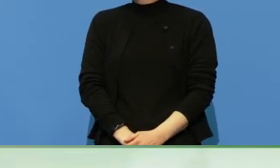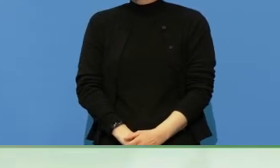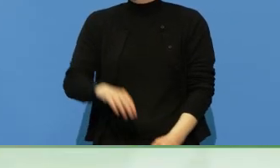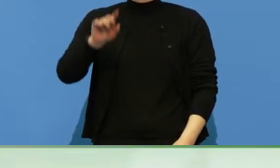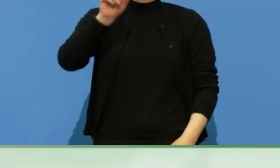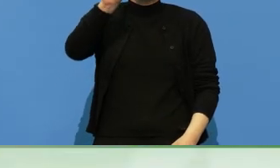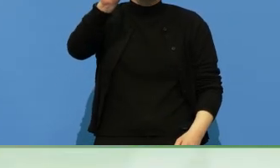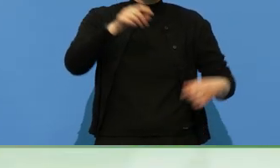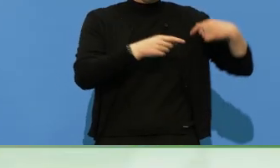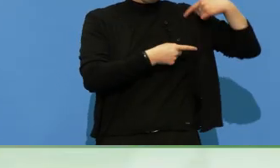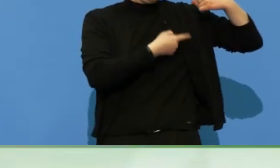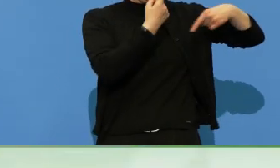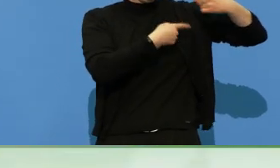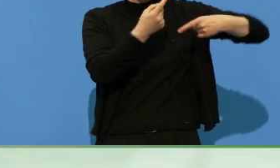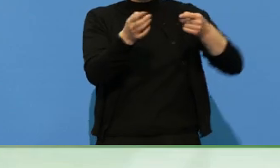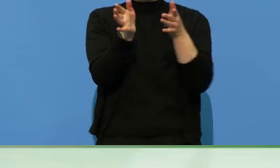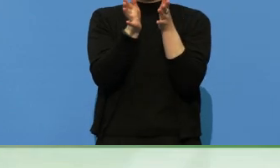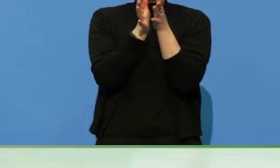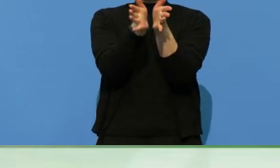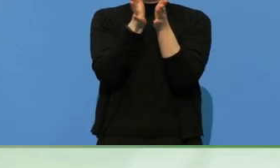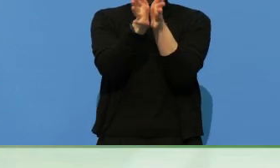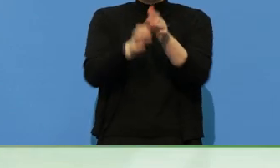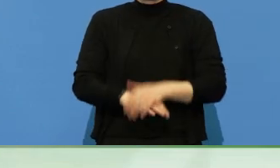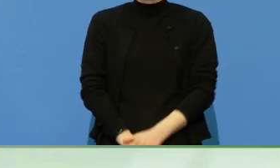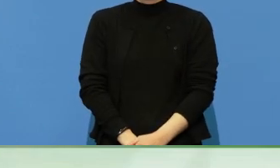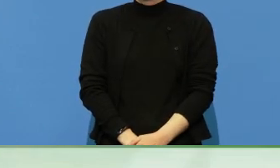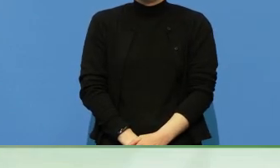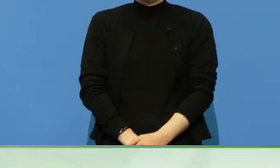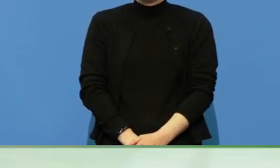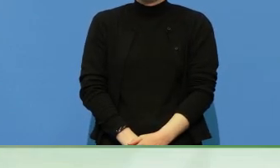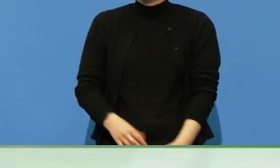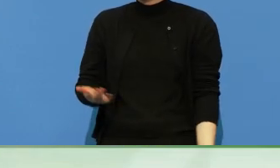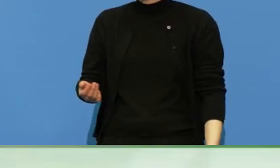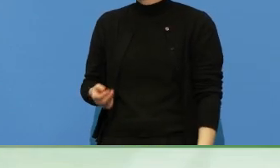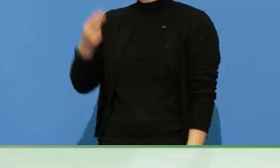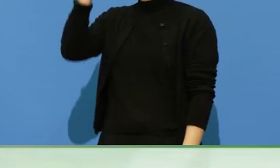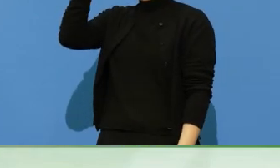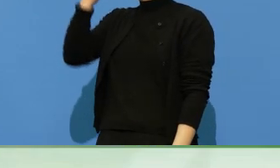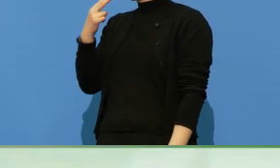to explain you the way from blindness to universal design.